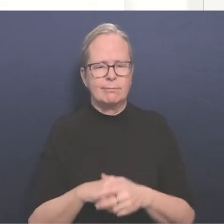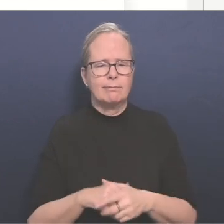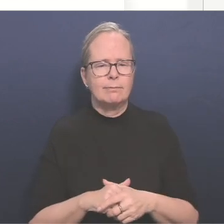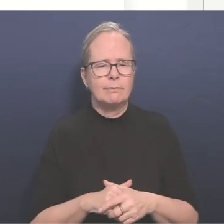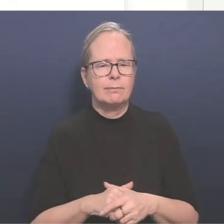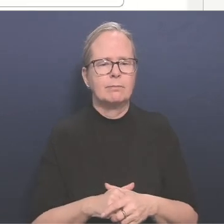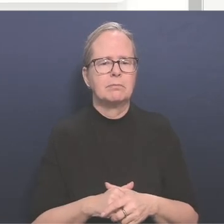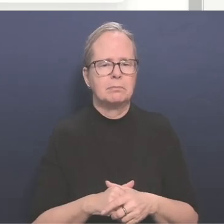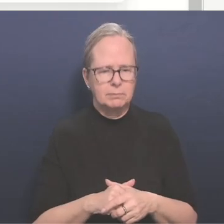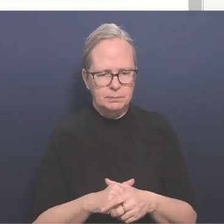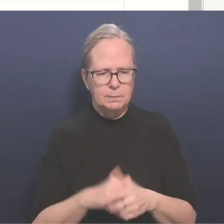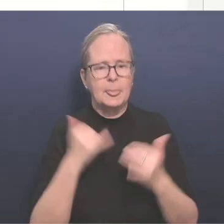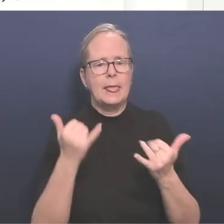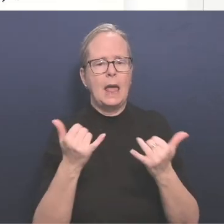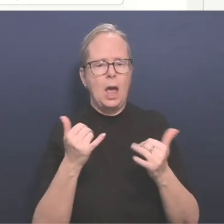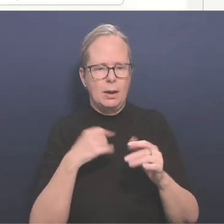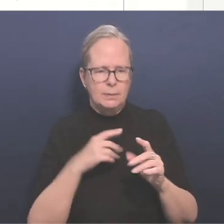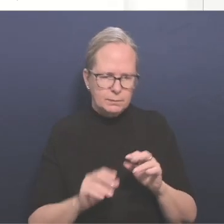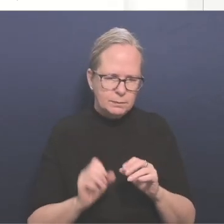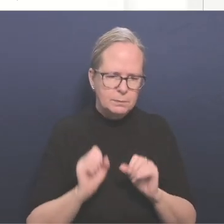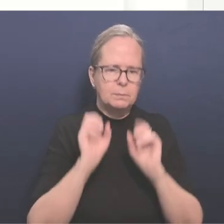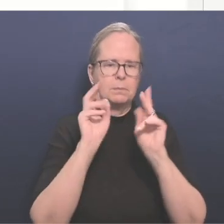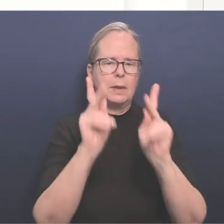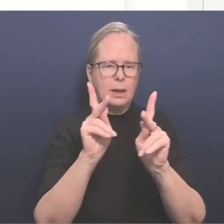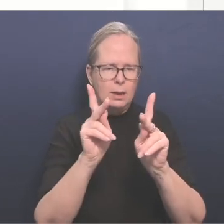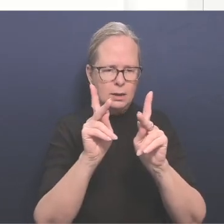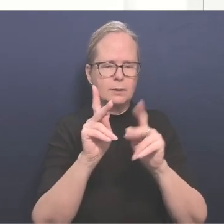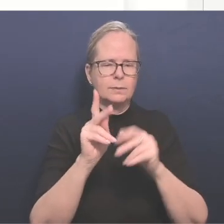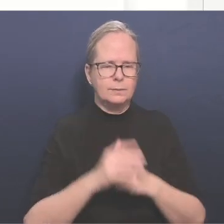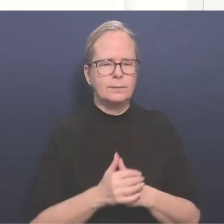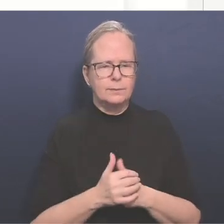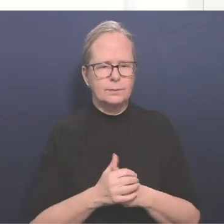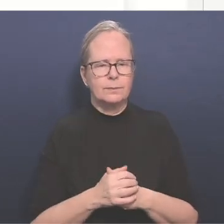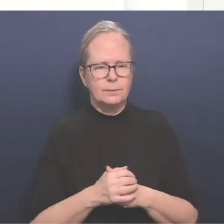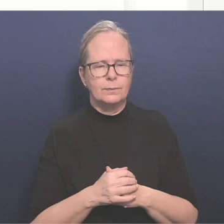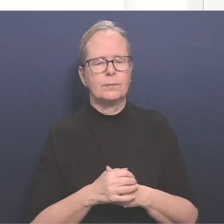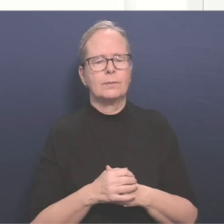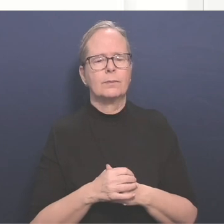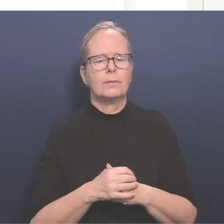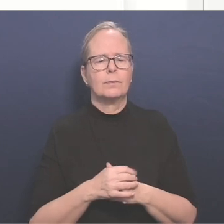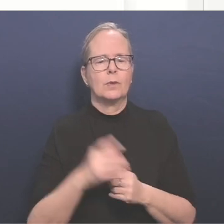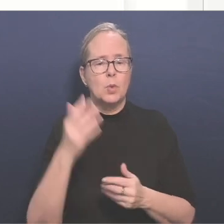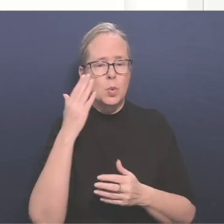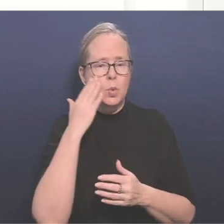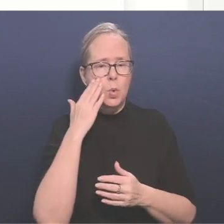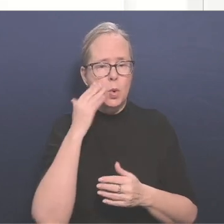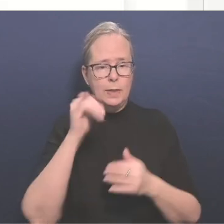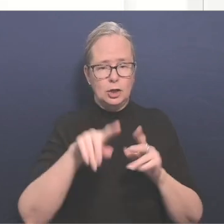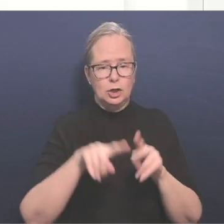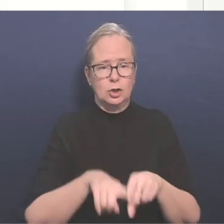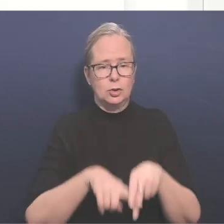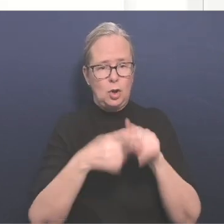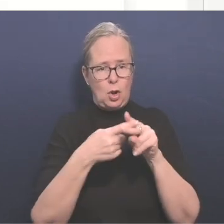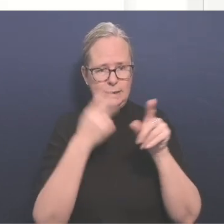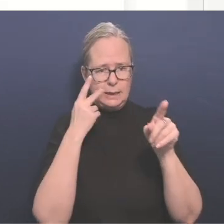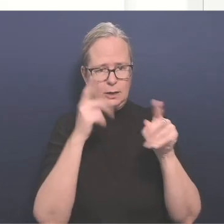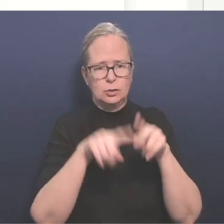can browse the entire benefits. Then another way, like Janet said, and that way, the fourth way is